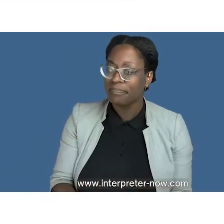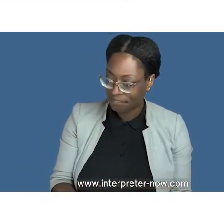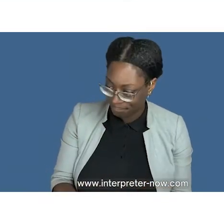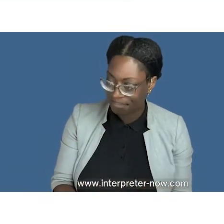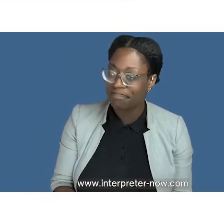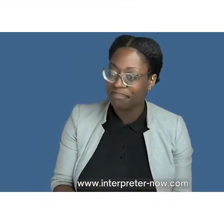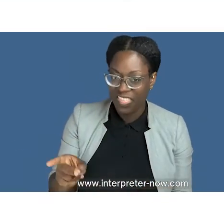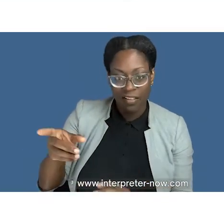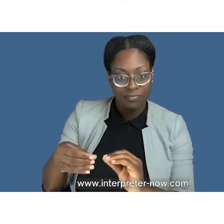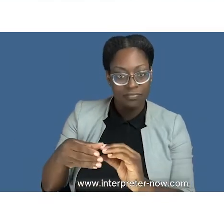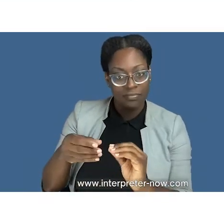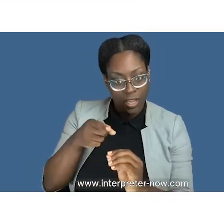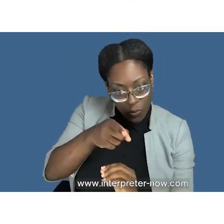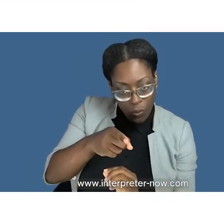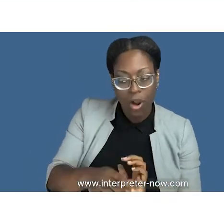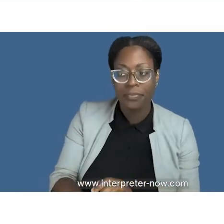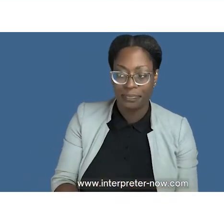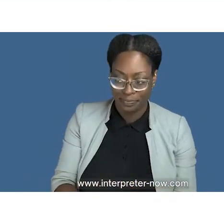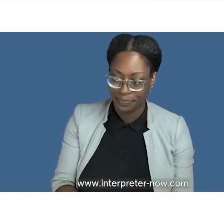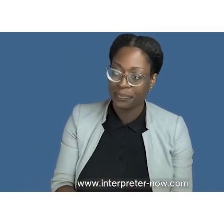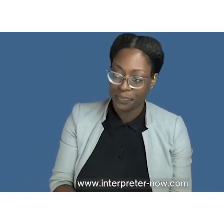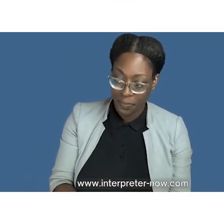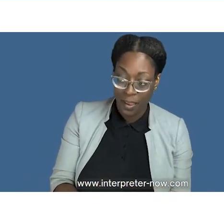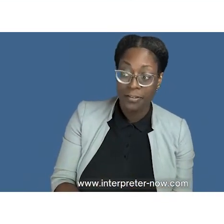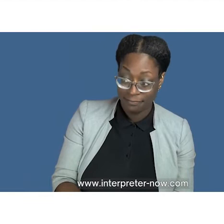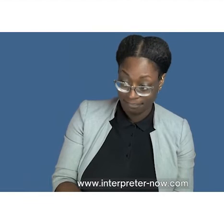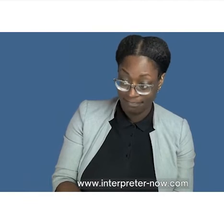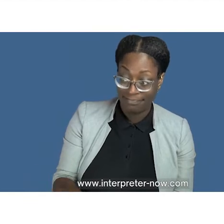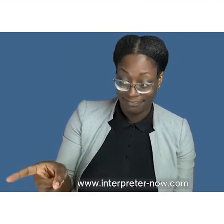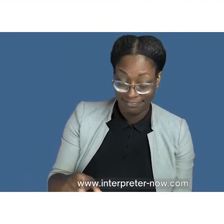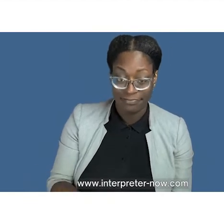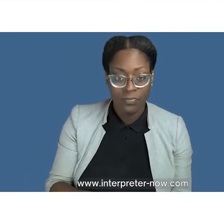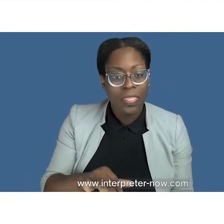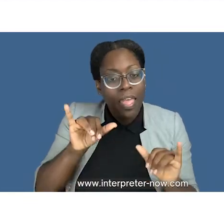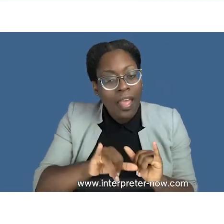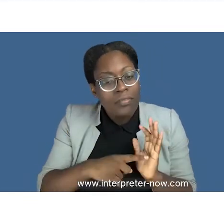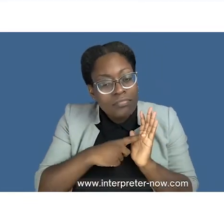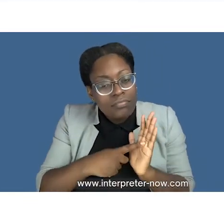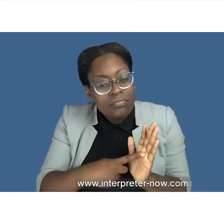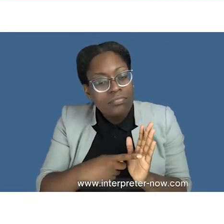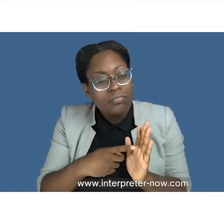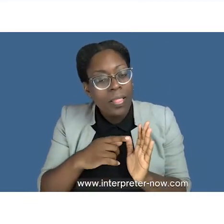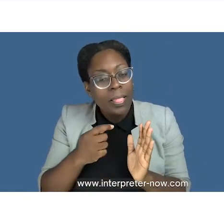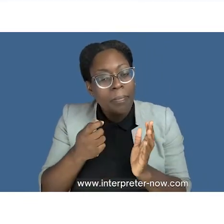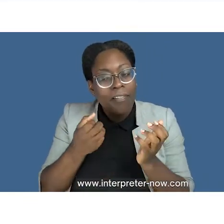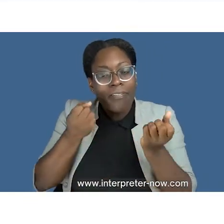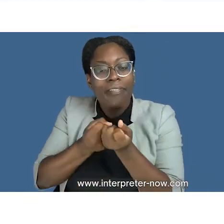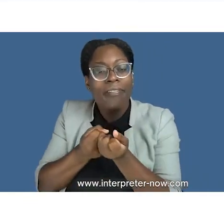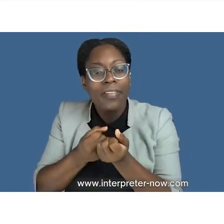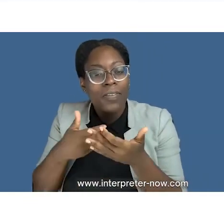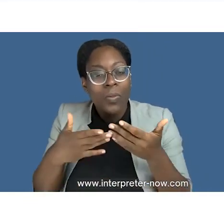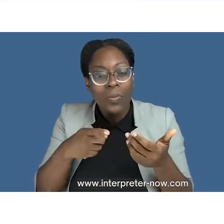speaking, remind them that they're the expert that they are. I've seen you do this before. You're amazing,